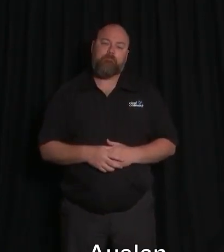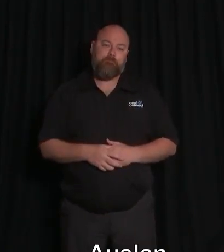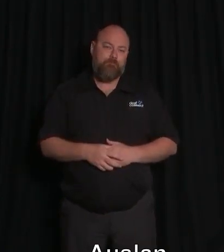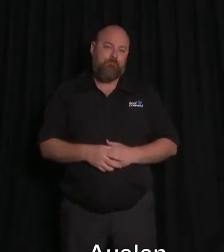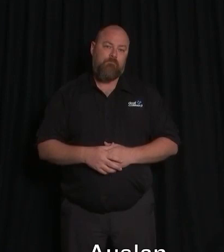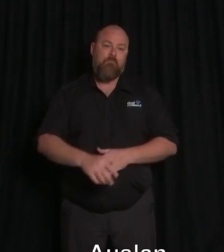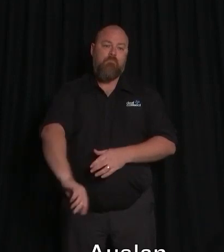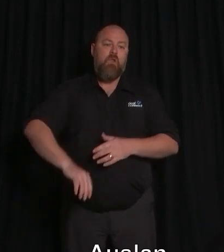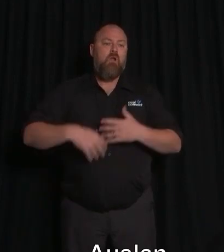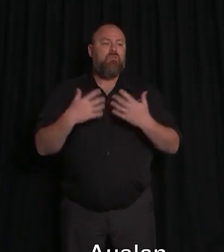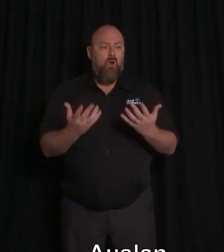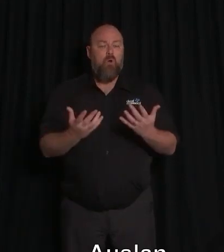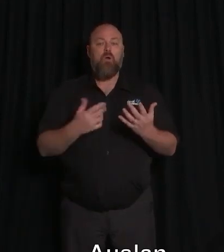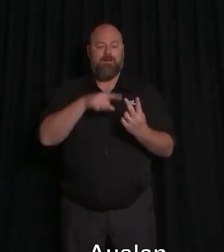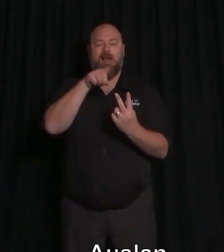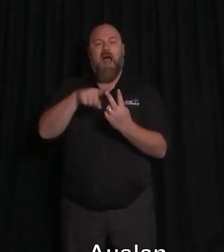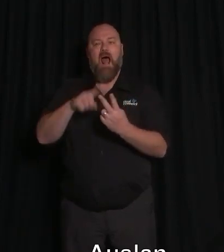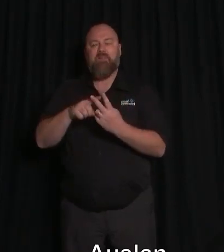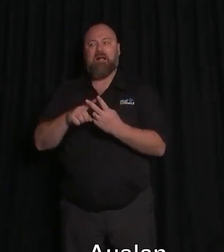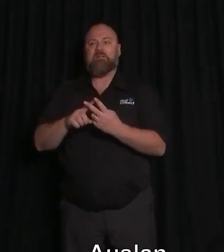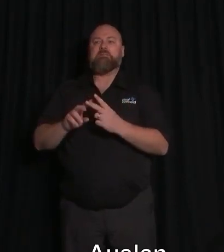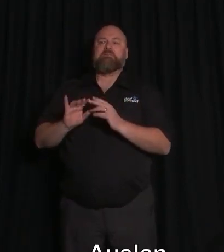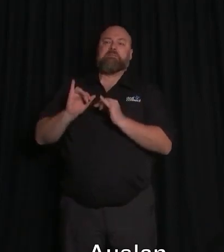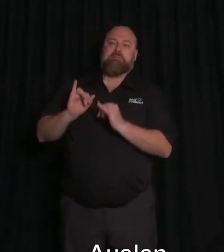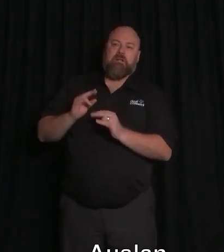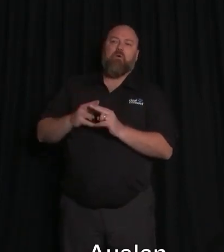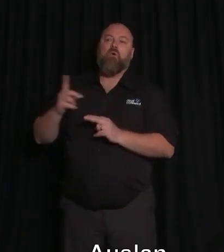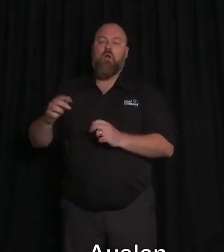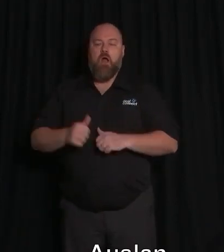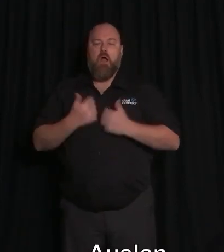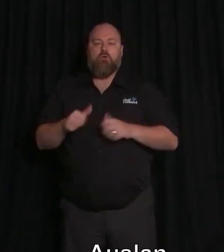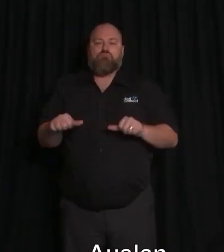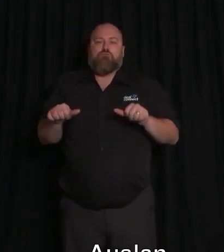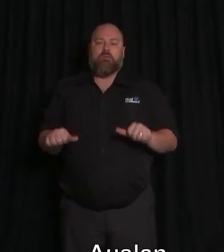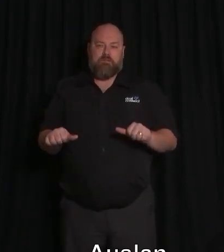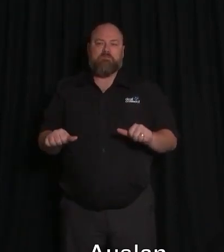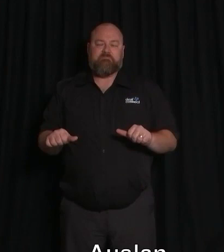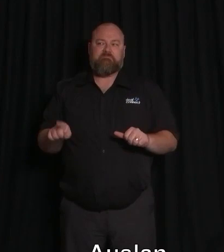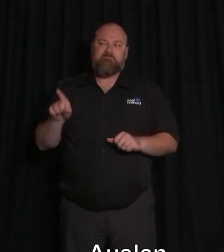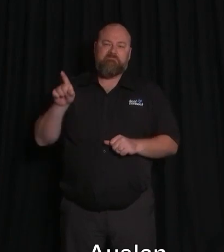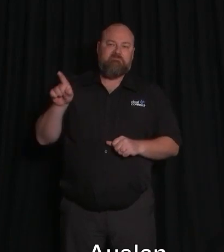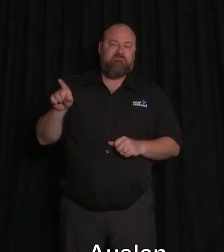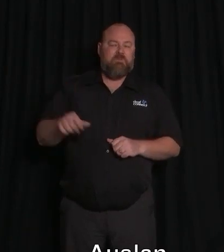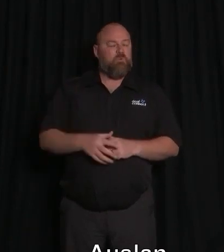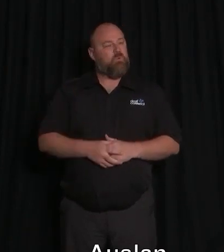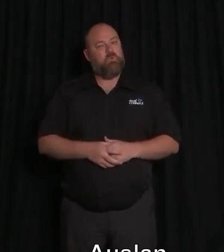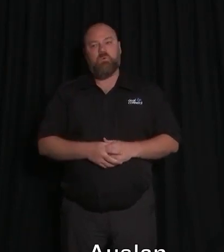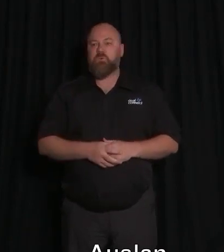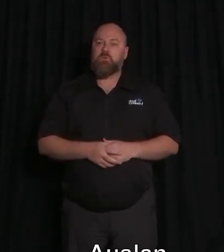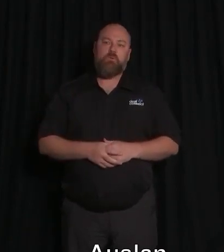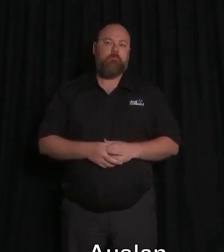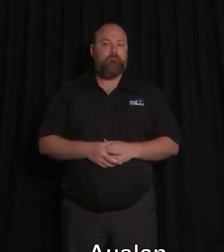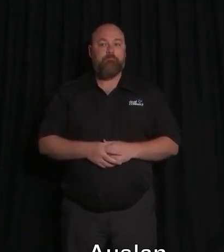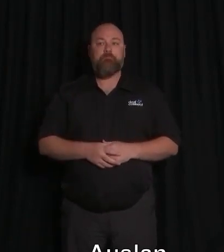So the second monster that Zaki confronted was our own president, President Thabo Mbeki, who very soon after